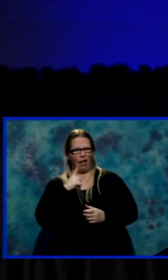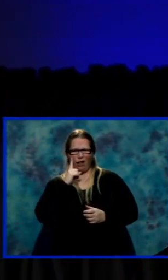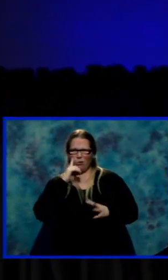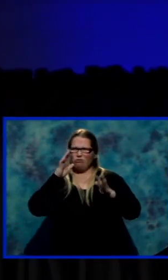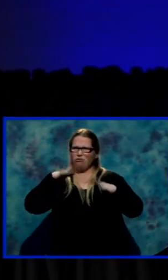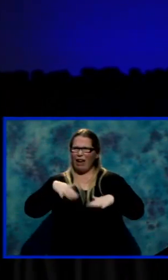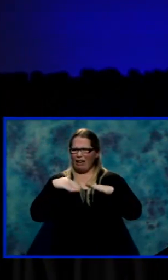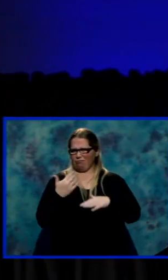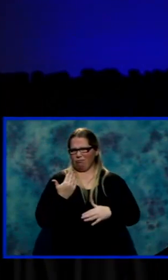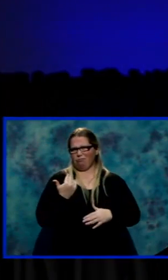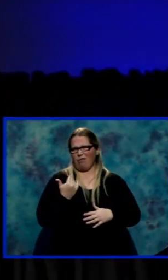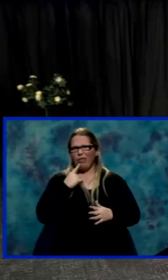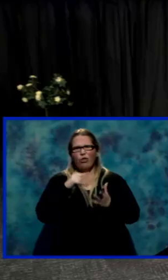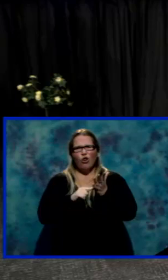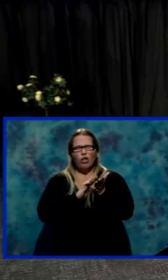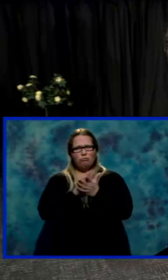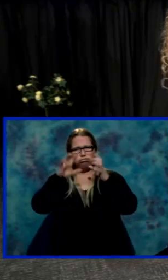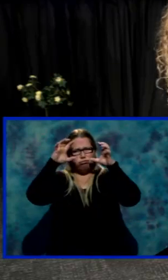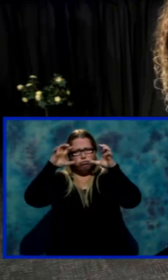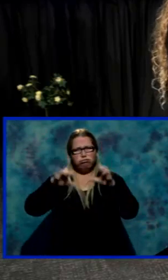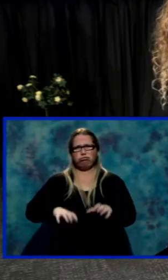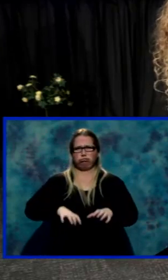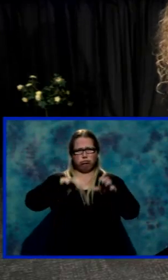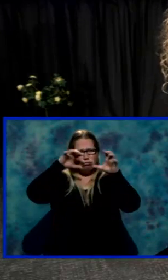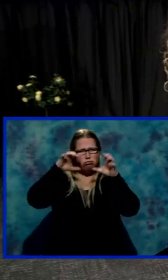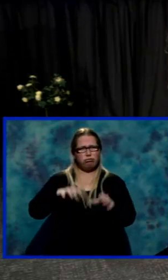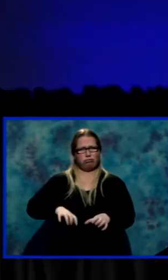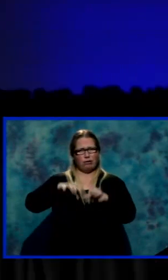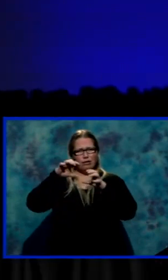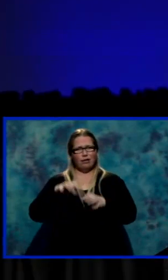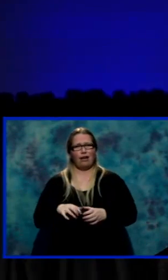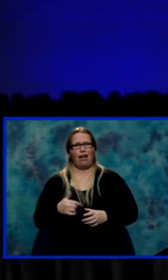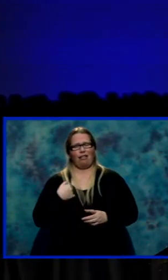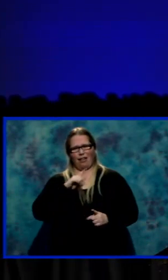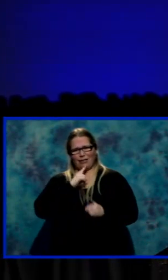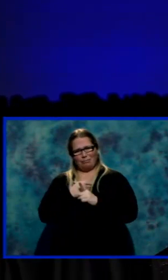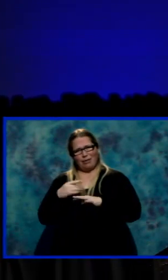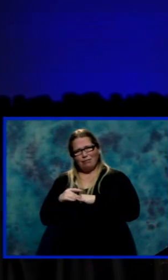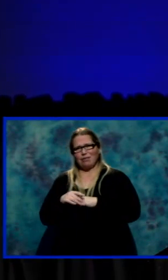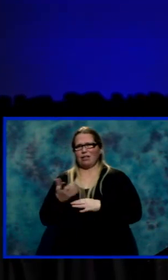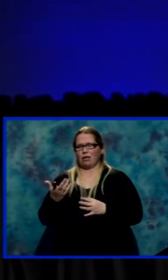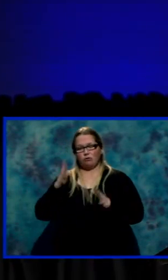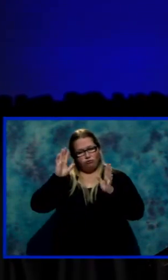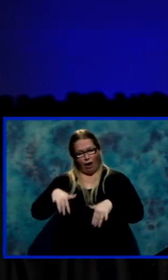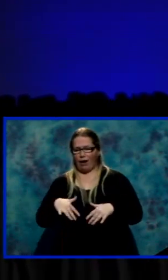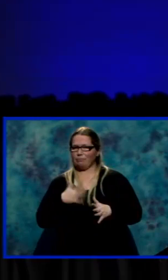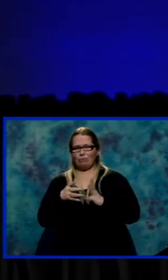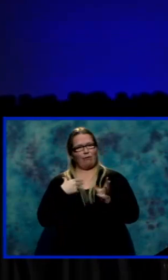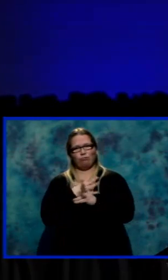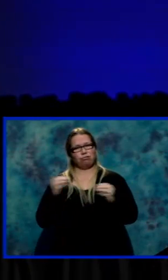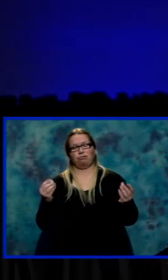it? Thursday. It was heavy rain. And I said to Duane, that's it. If it keeps raining, we're canning